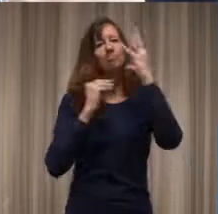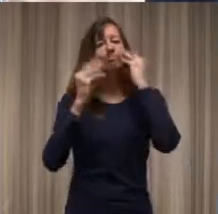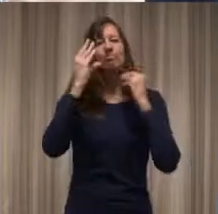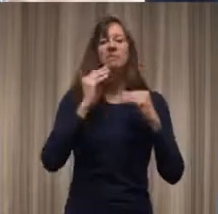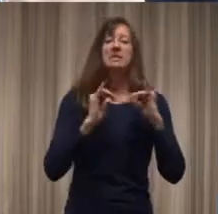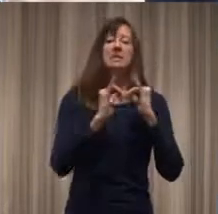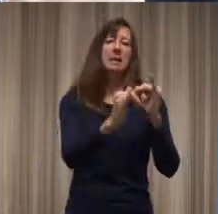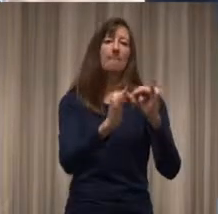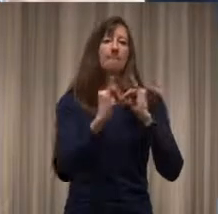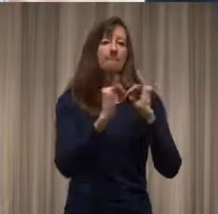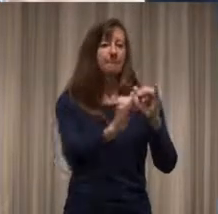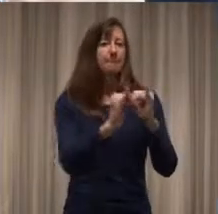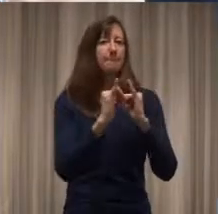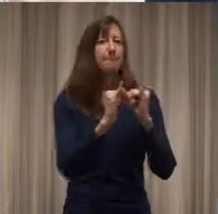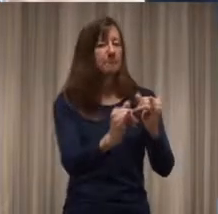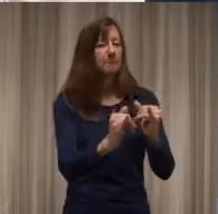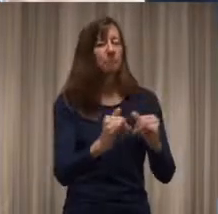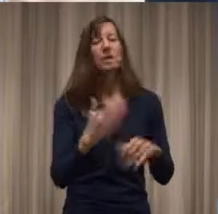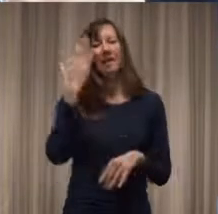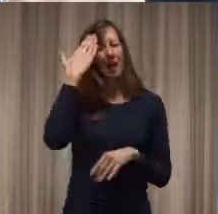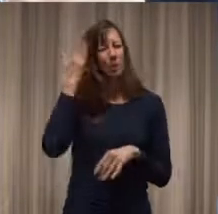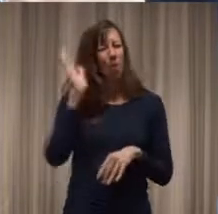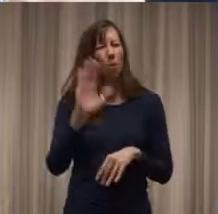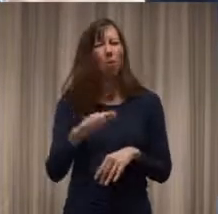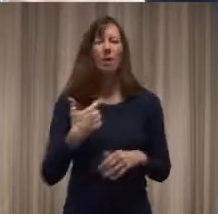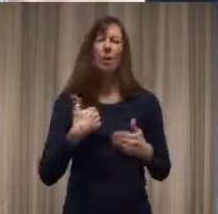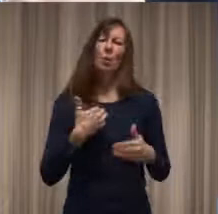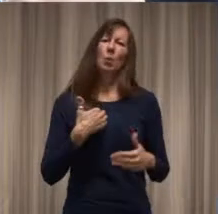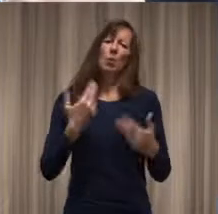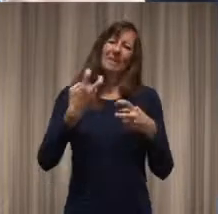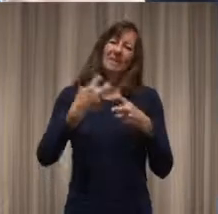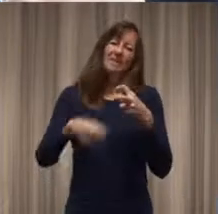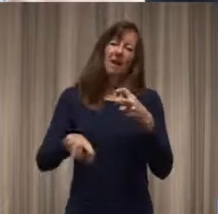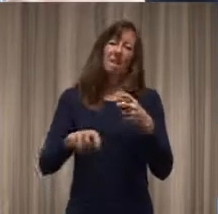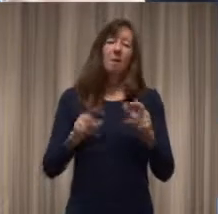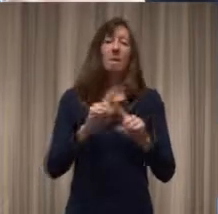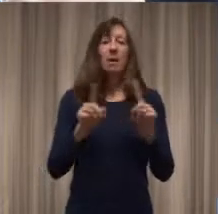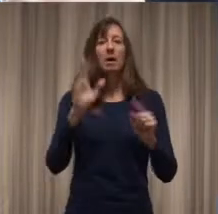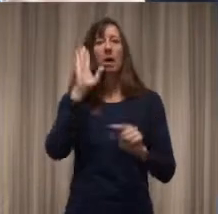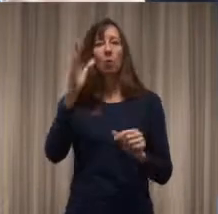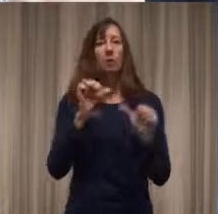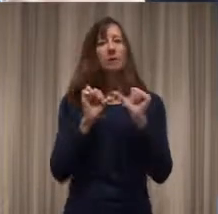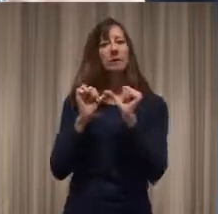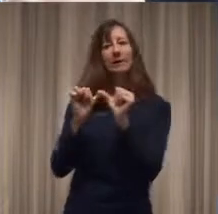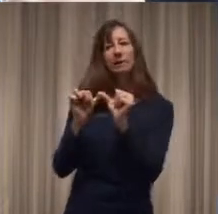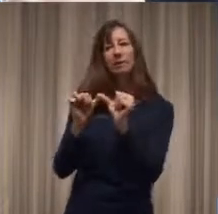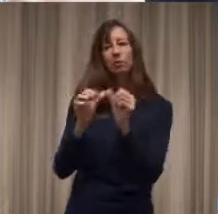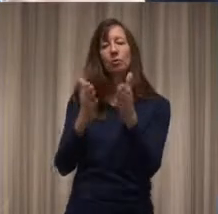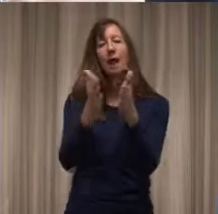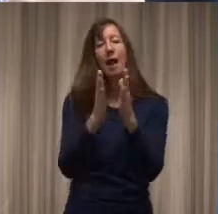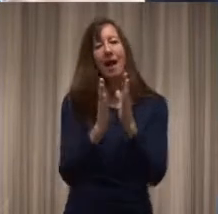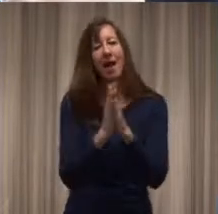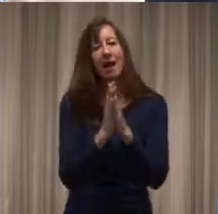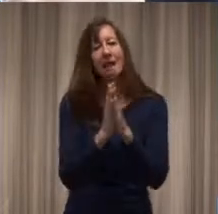but I do now and will continue to have to ask and urge for your patience.